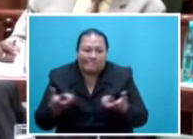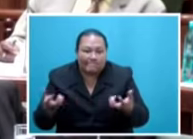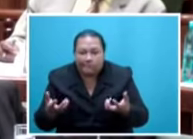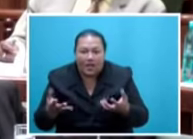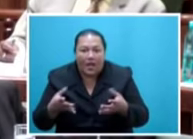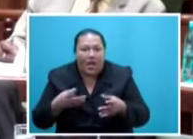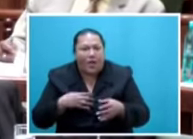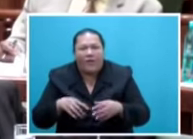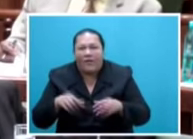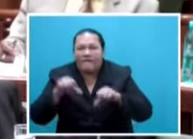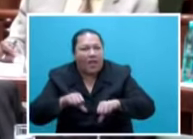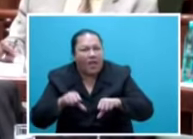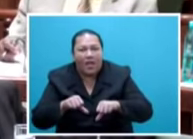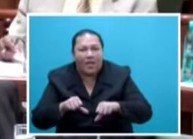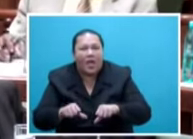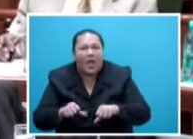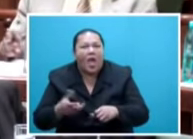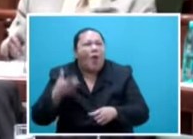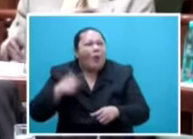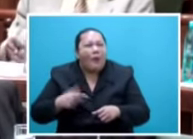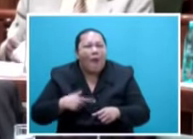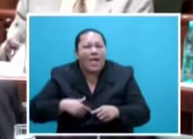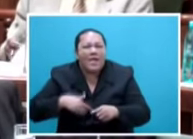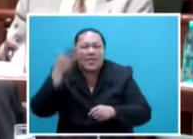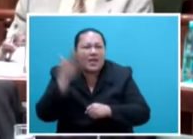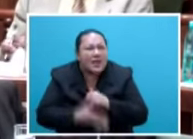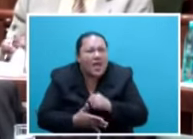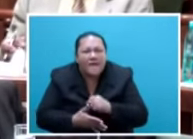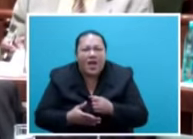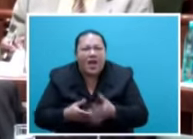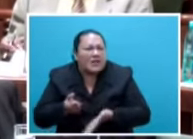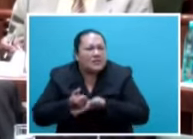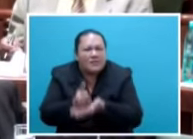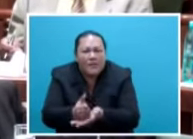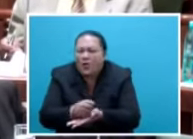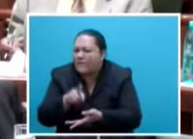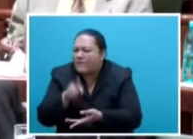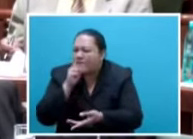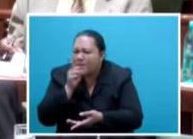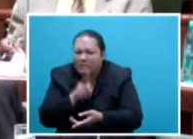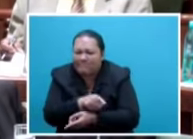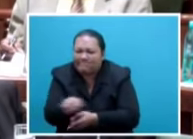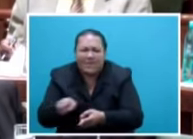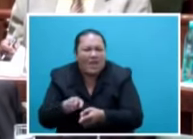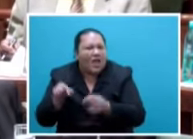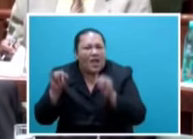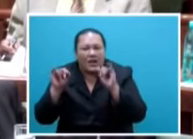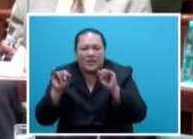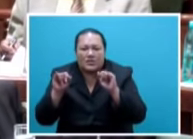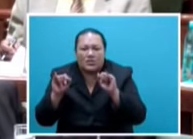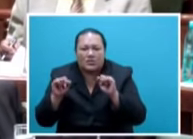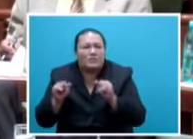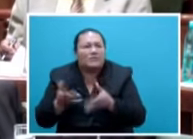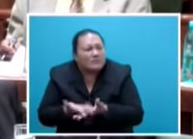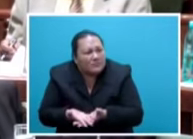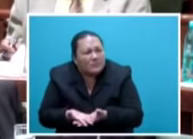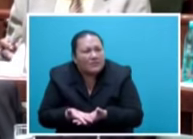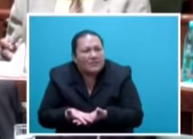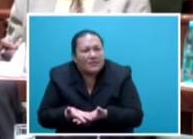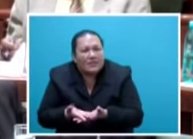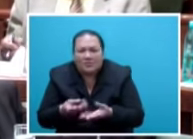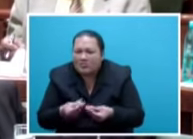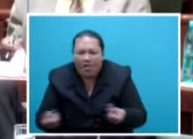But why are they never given a permit to march in support of their rights? Under this imposed constitution, we have the